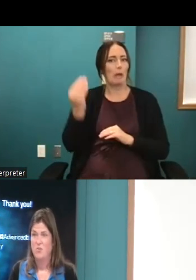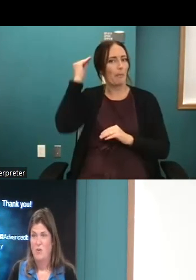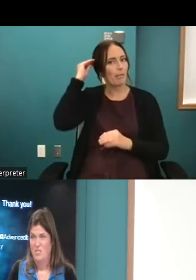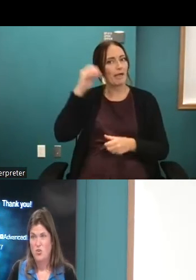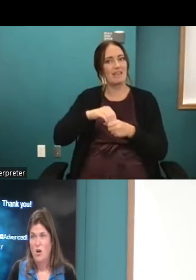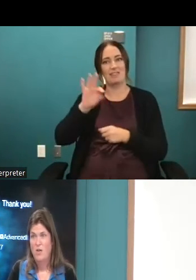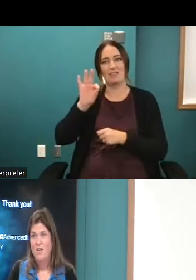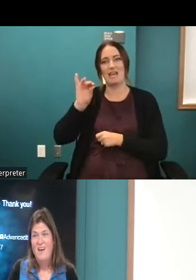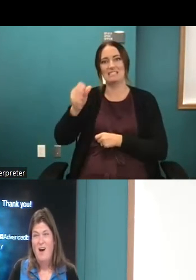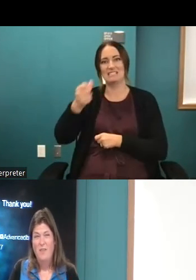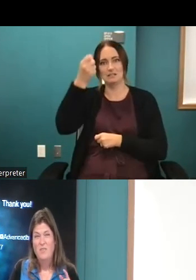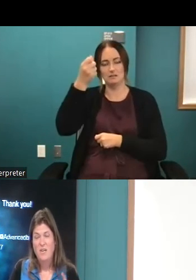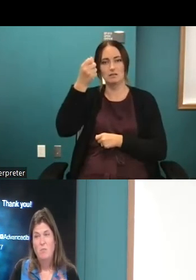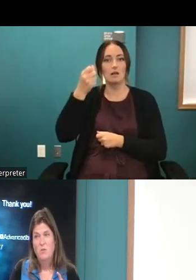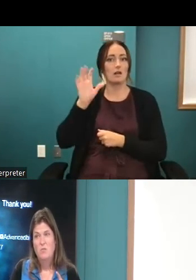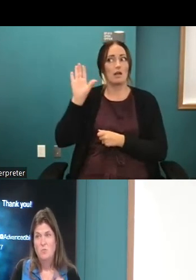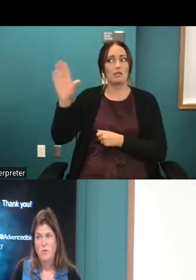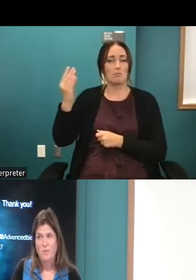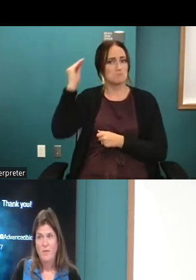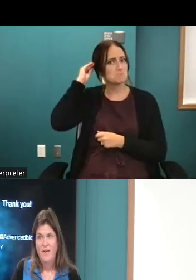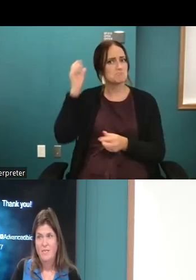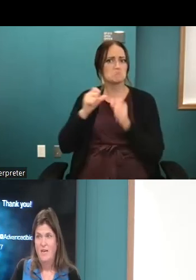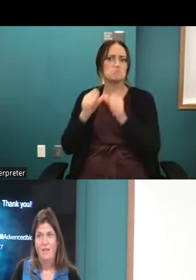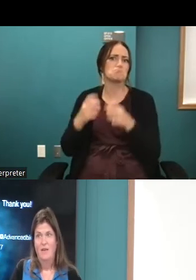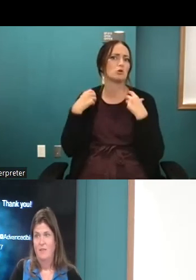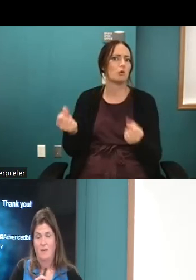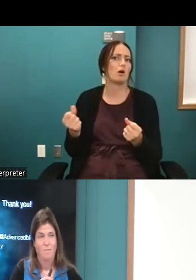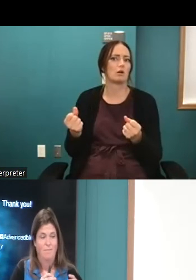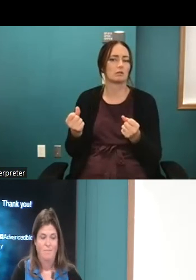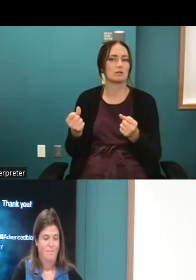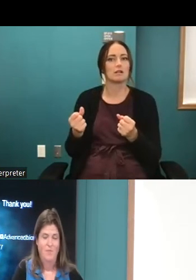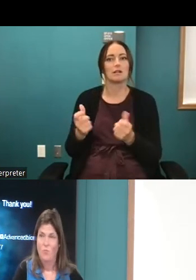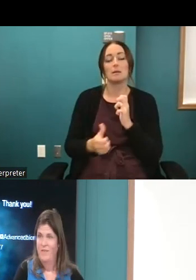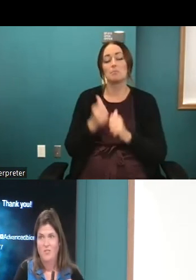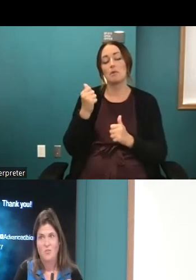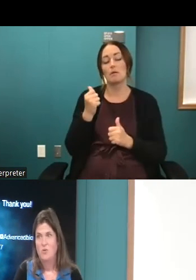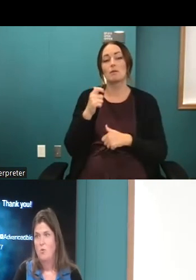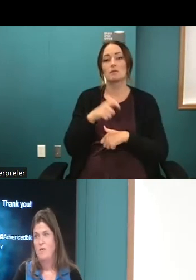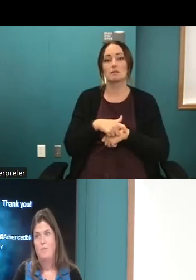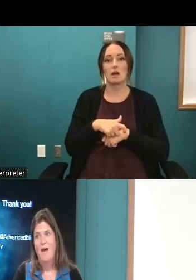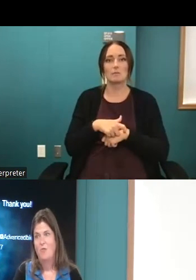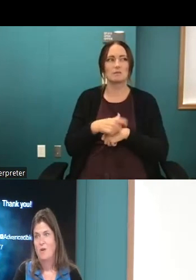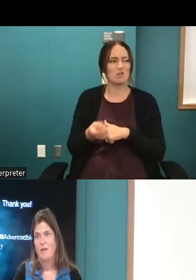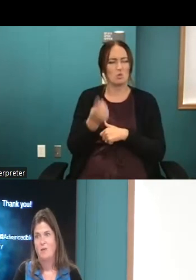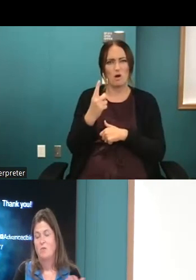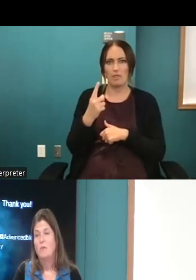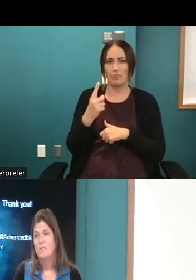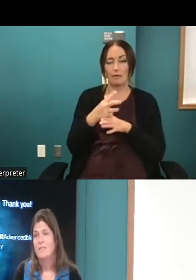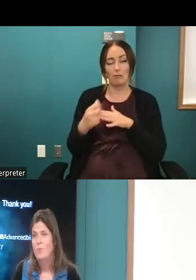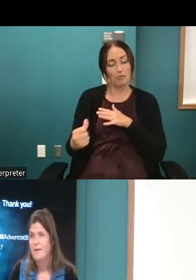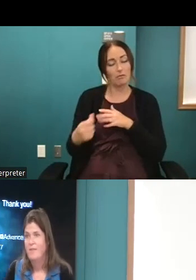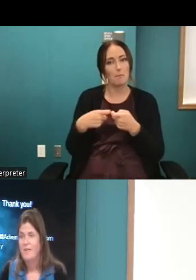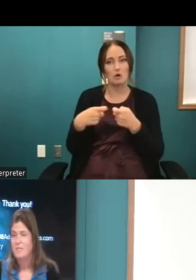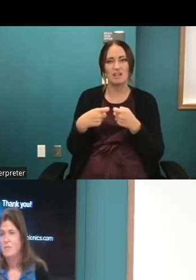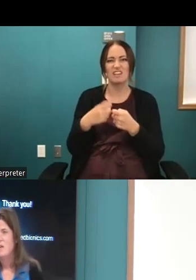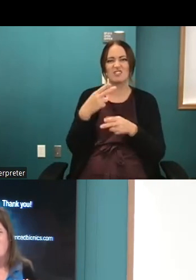are still going strong. Oftentimes though, those one from the 90s that had like the one that took so much battery, they're called the